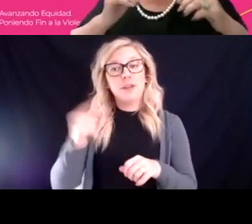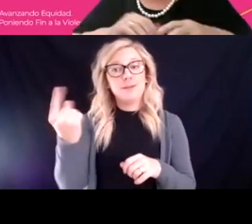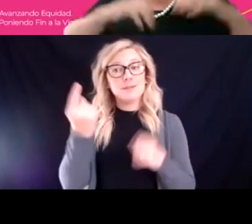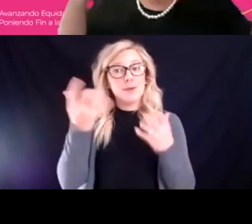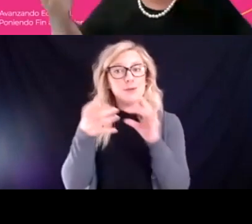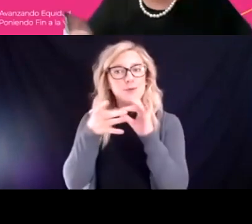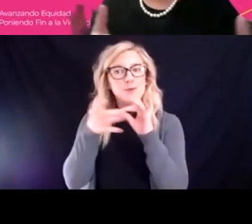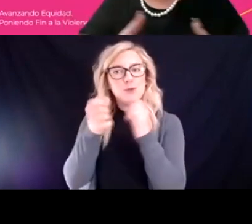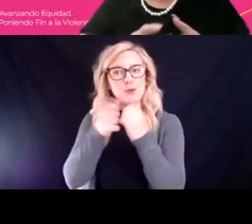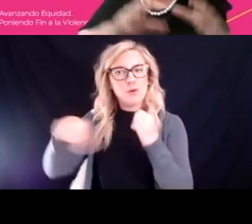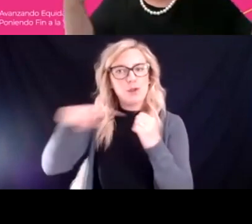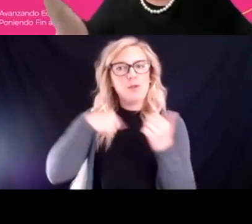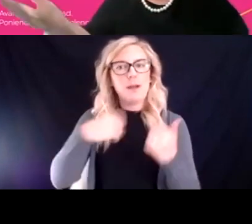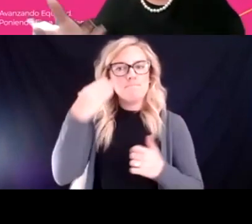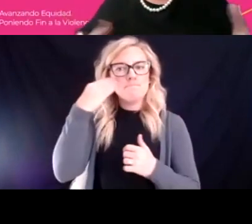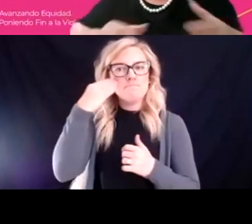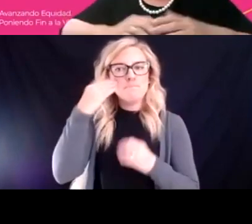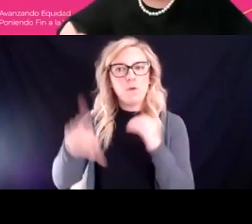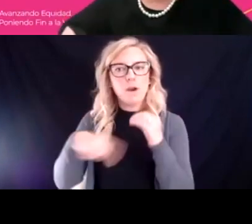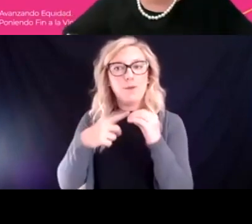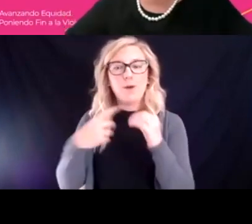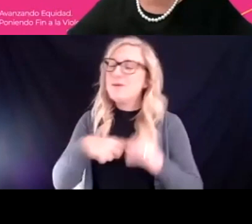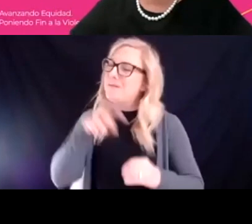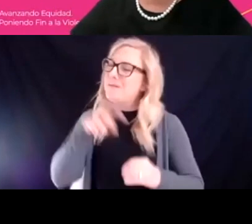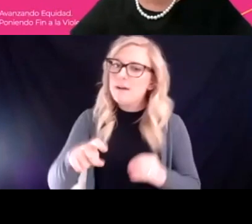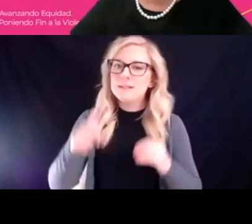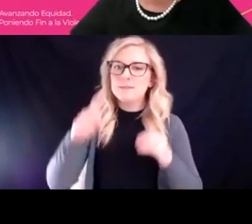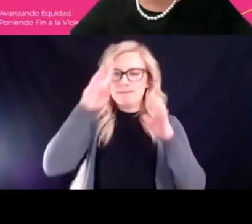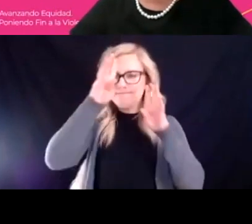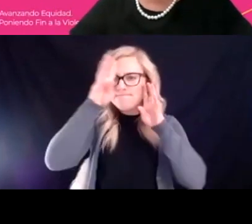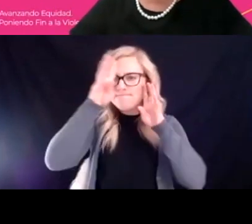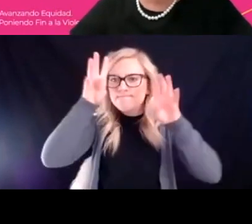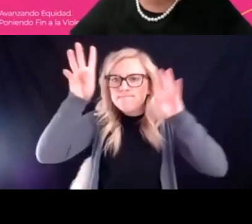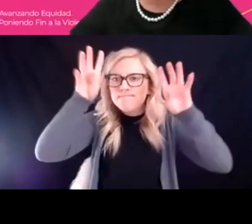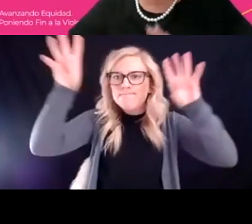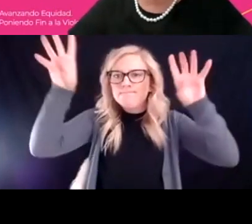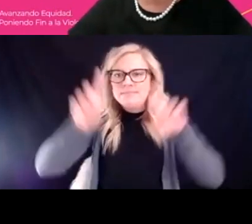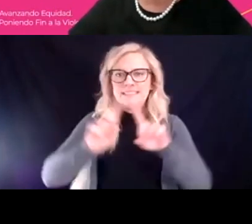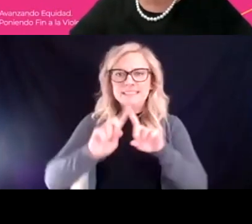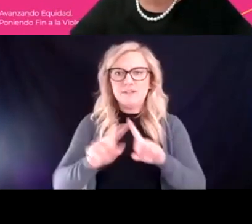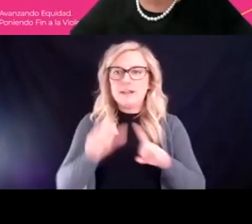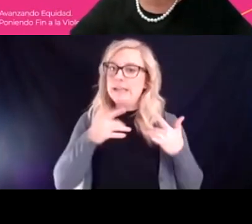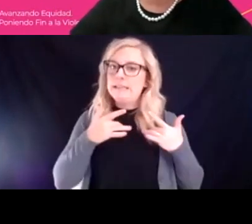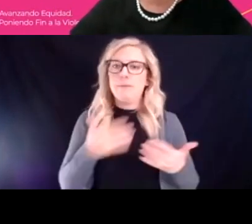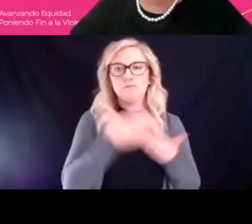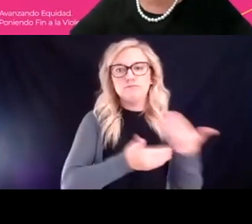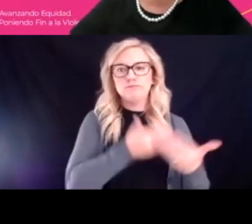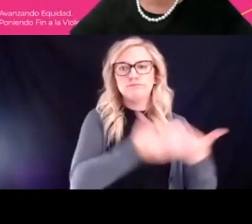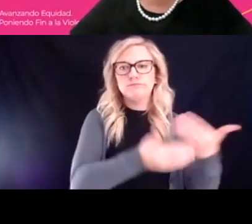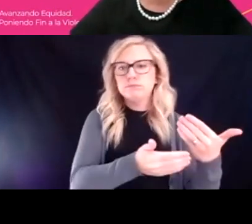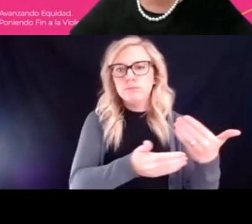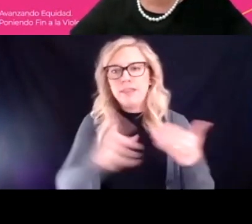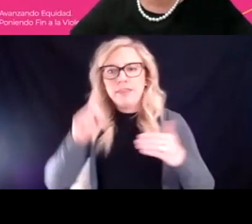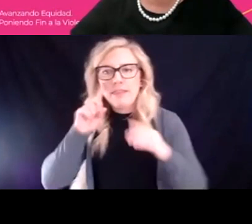that I'm aware of is we have to think outside the box. We have to think beyond our normal work,